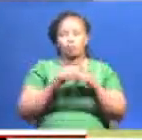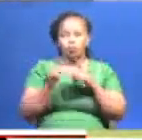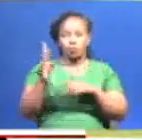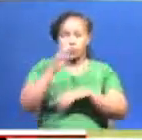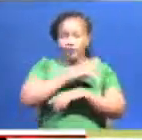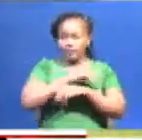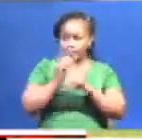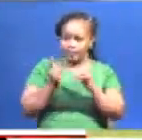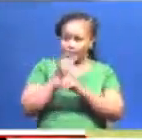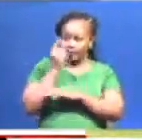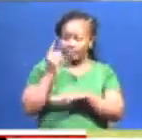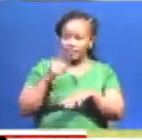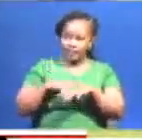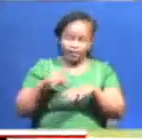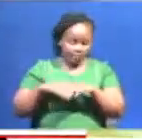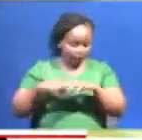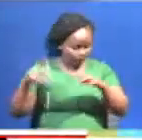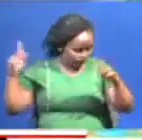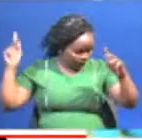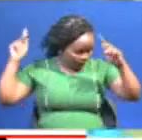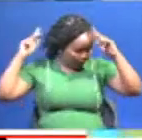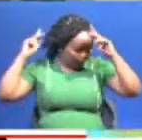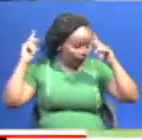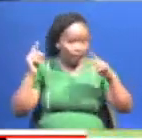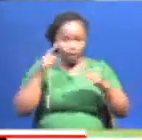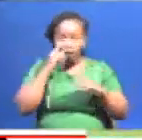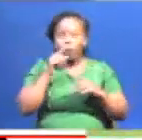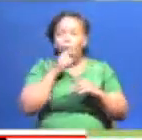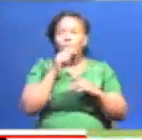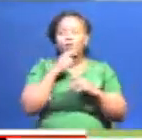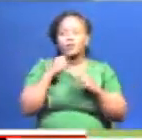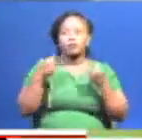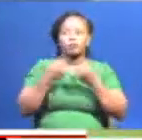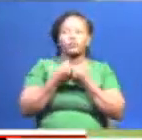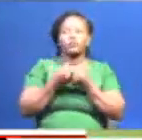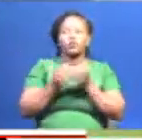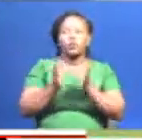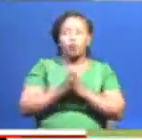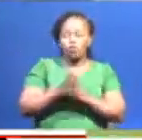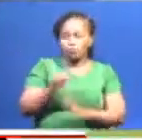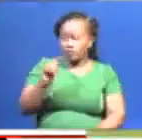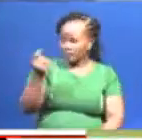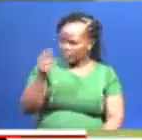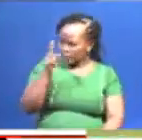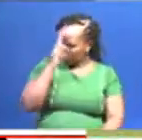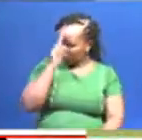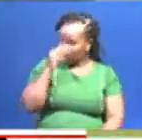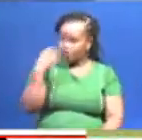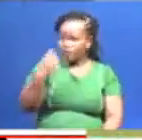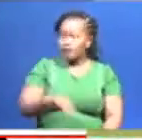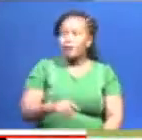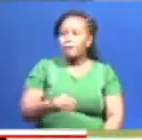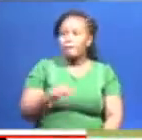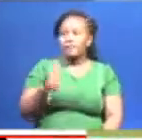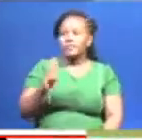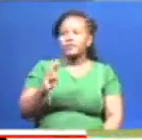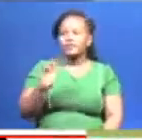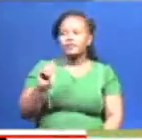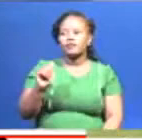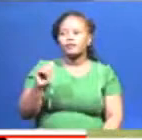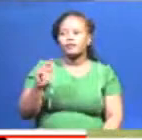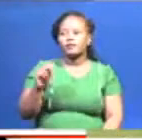Kakamega Homeboys playing to a barren draw with City Stars. Kenya Police defeated Bandari 3-0. Bidco United drew